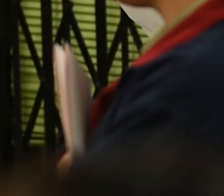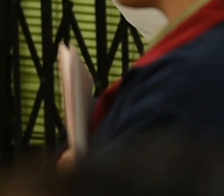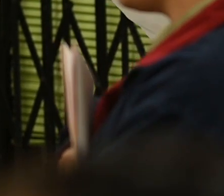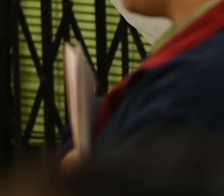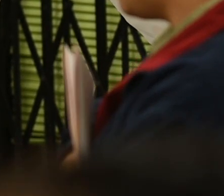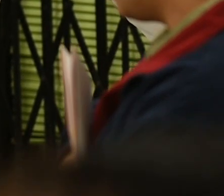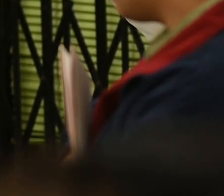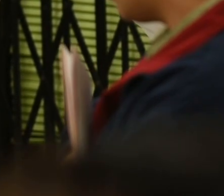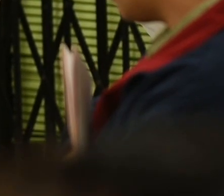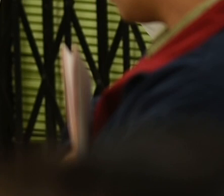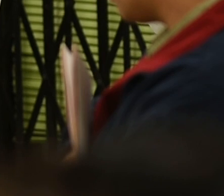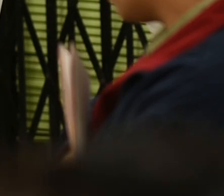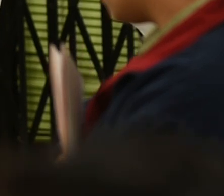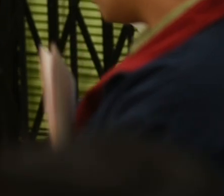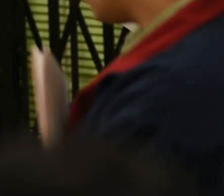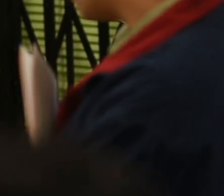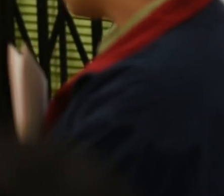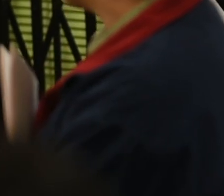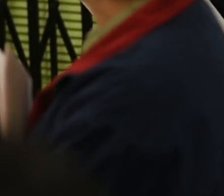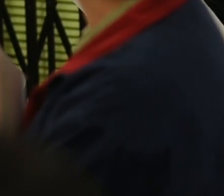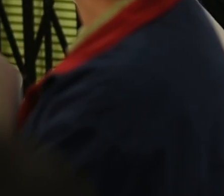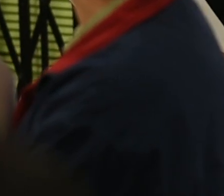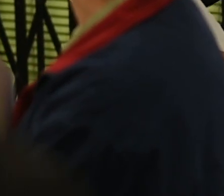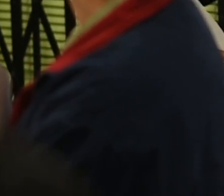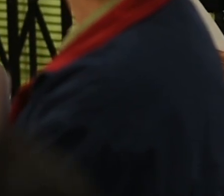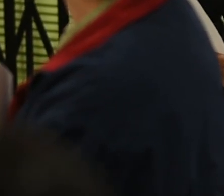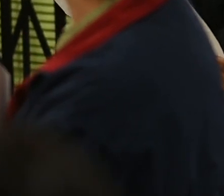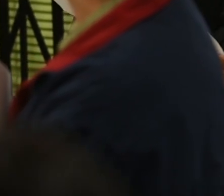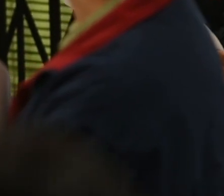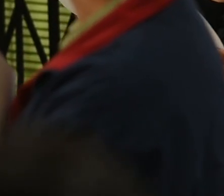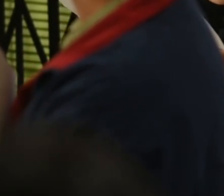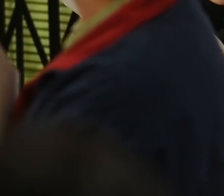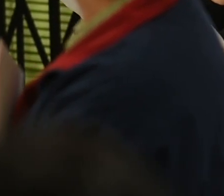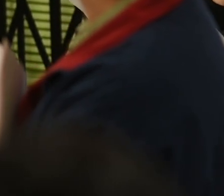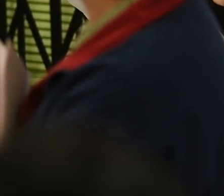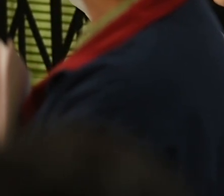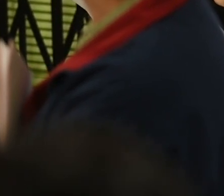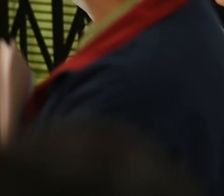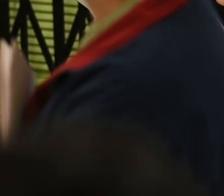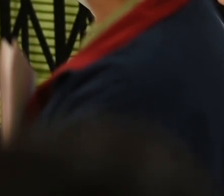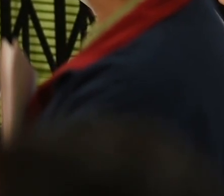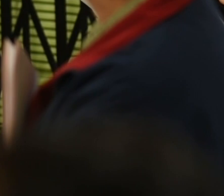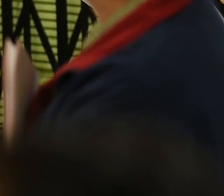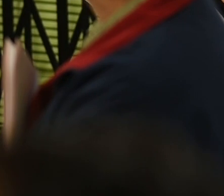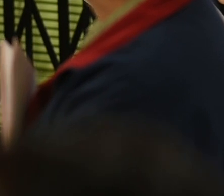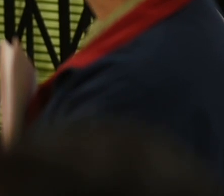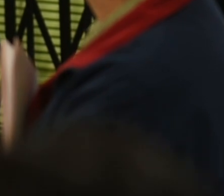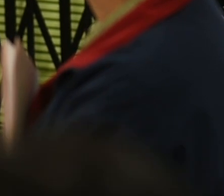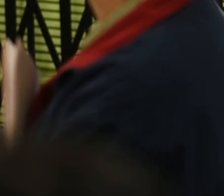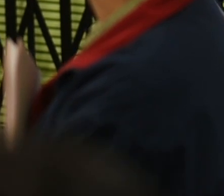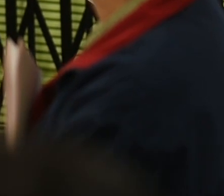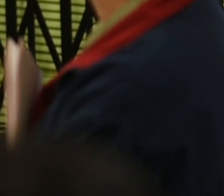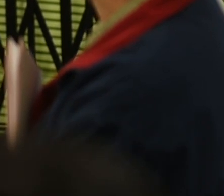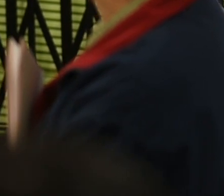way I'm able to actually tell stories and share data, and then also to be able to